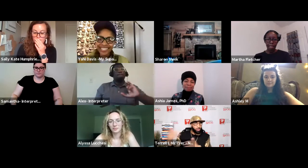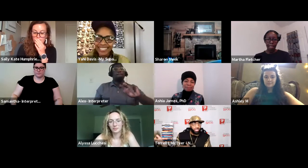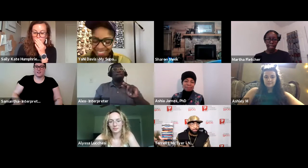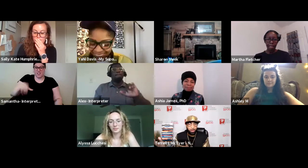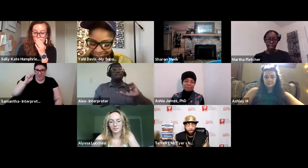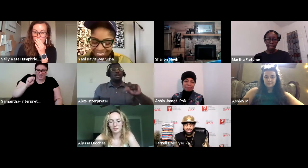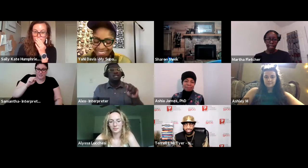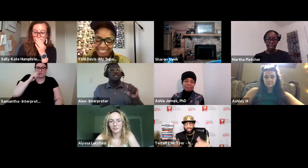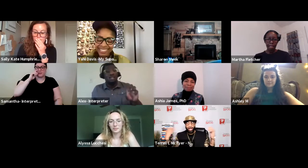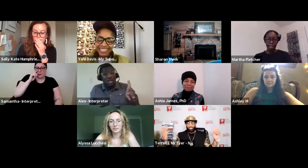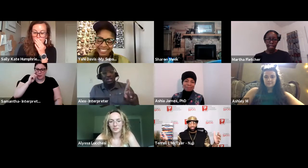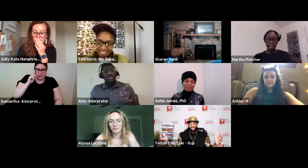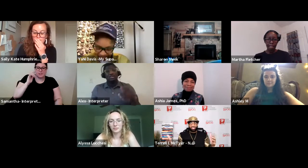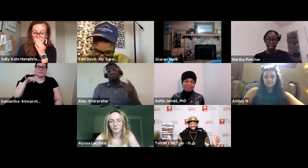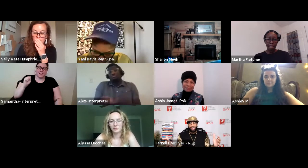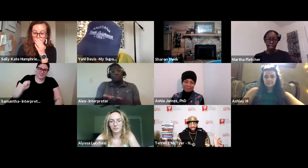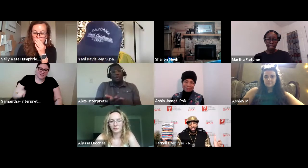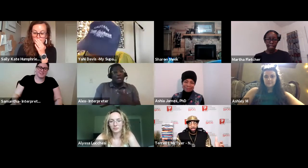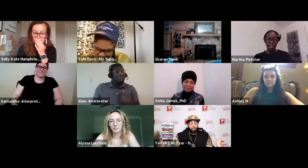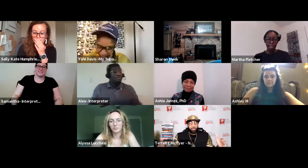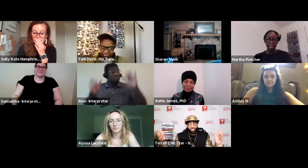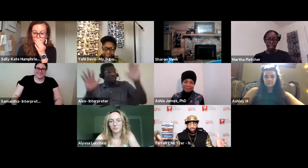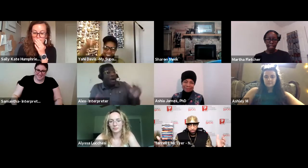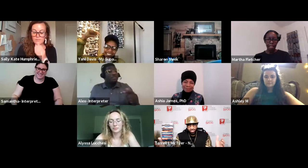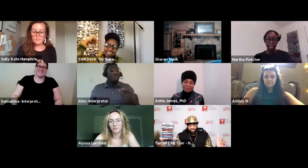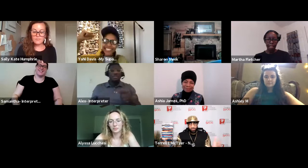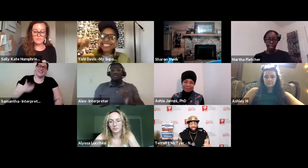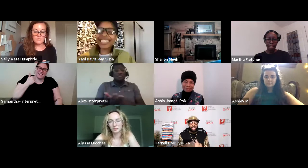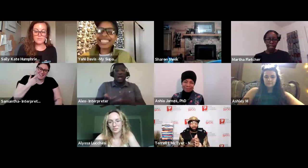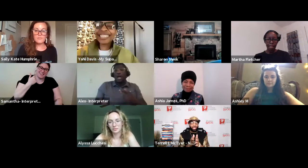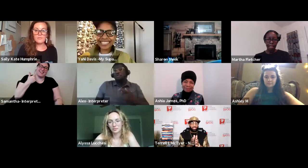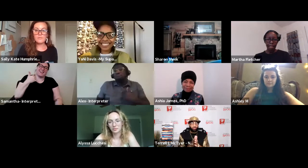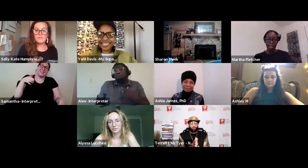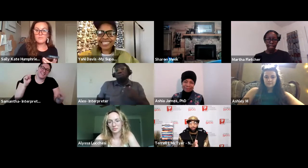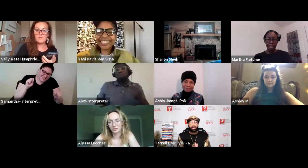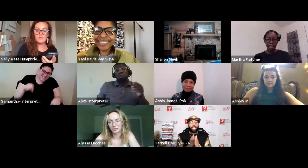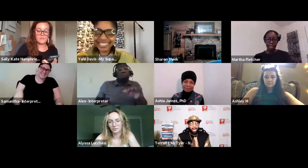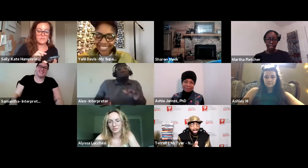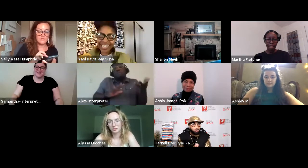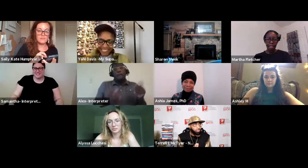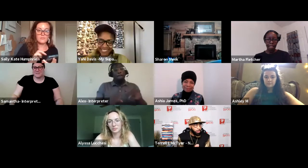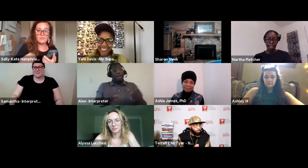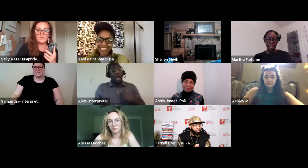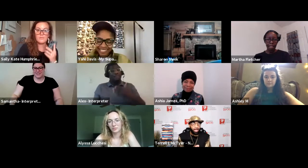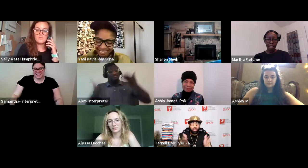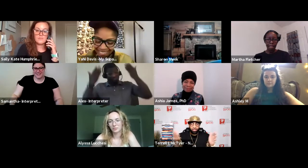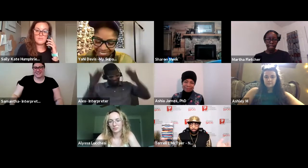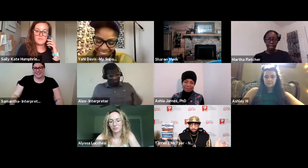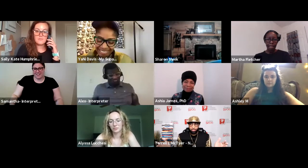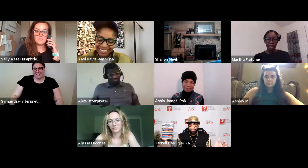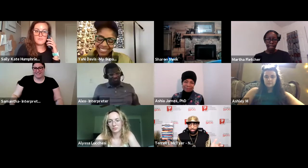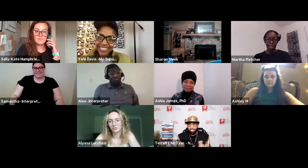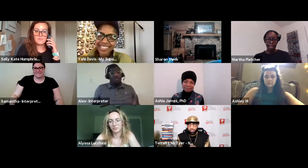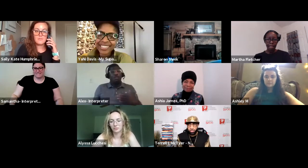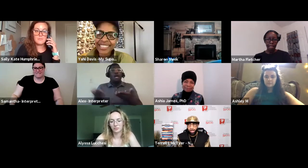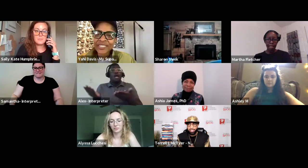righteous, sometimes I'm ratchet. I just like to be human, you know what I mean? I am that unicorn. I serve the